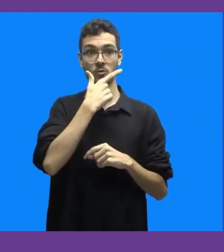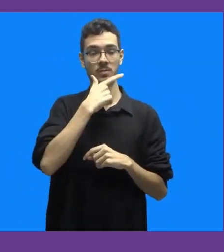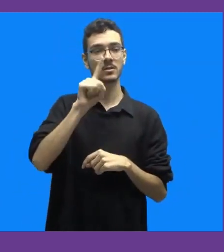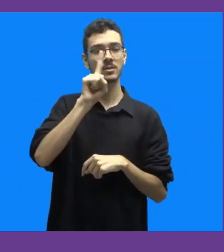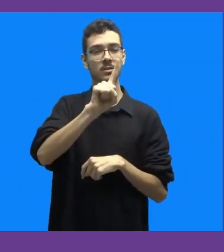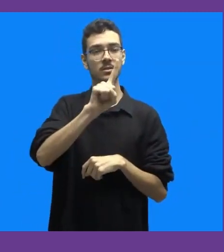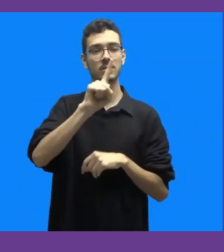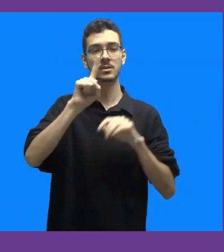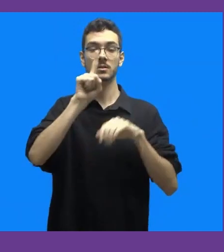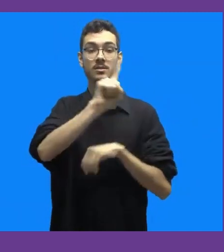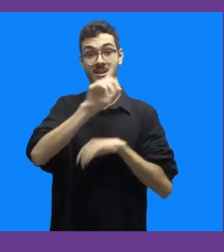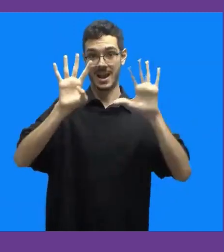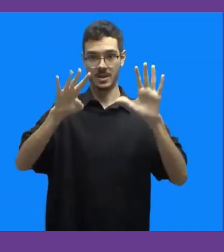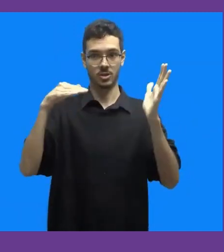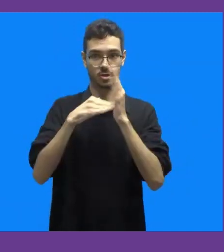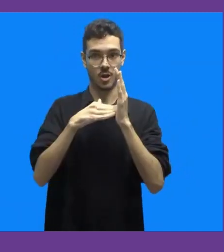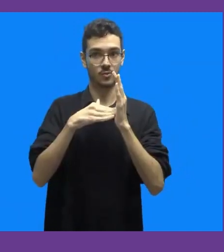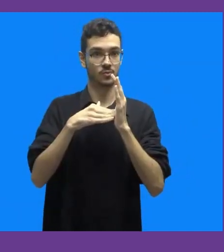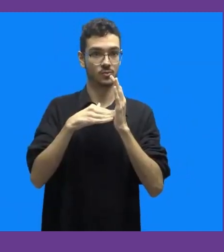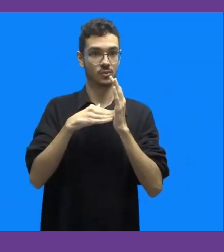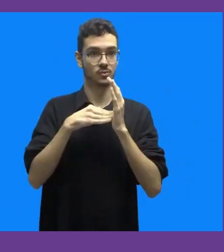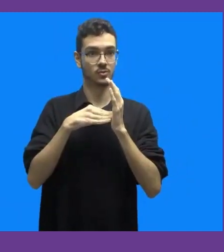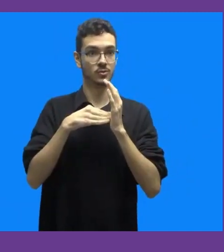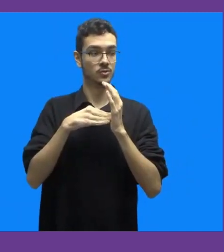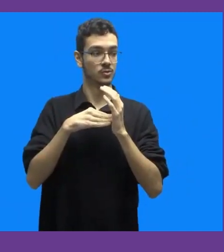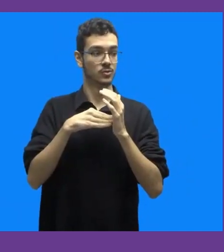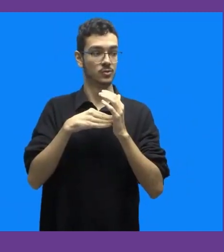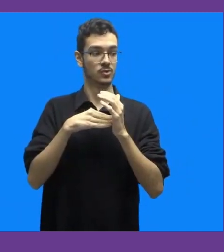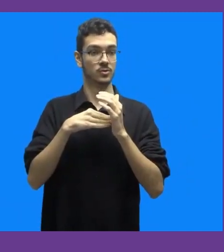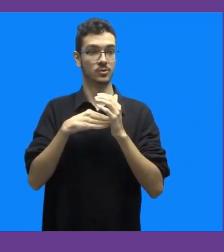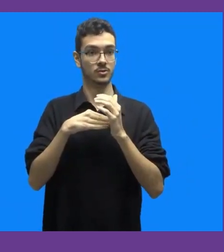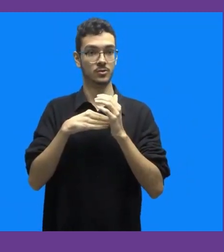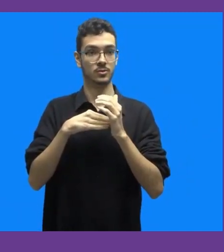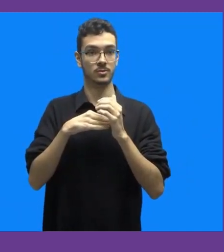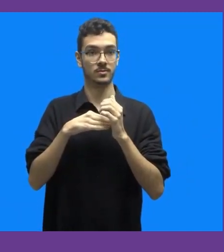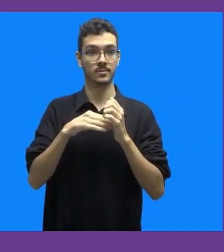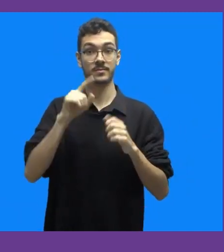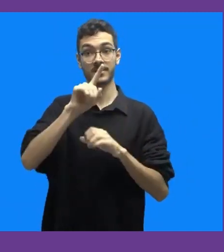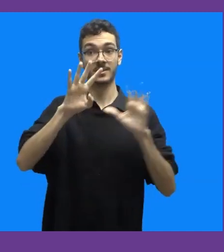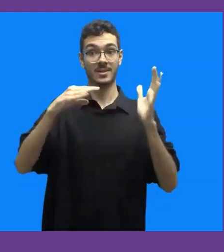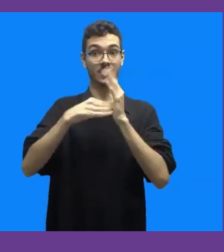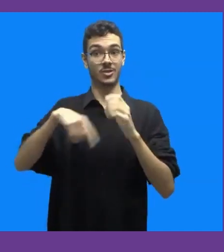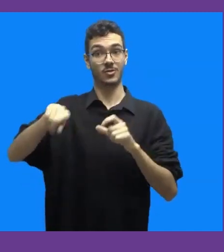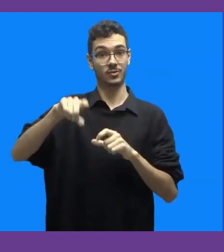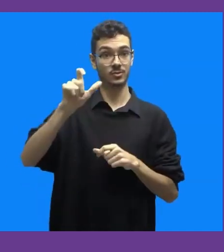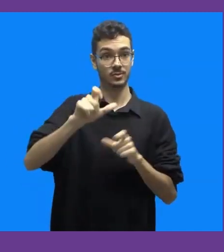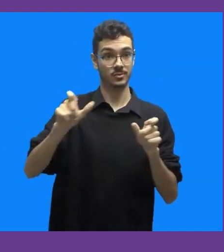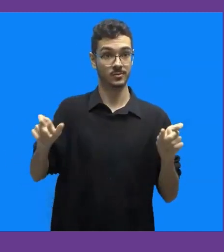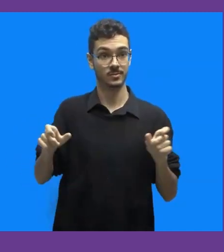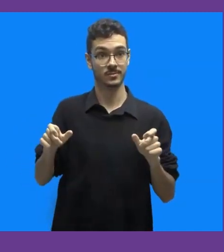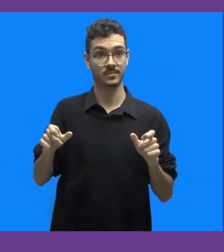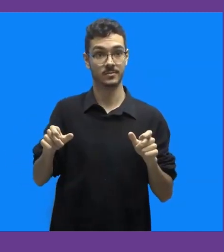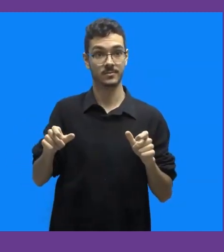table first. And while, hopefully with senior management and that, we obviously have the backing to ensure